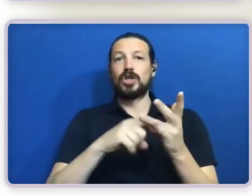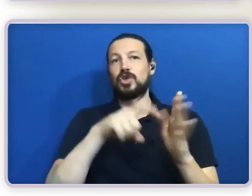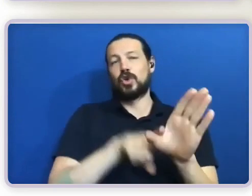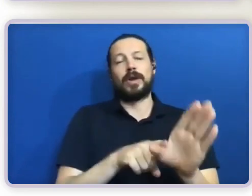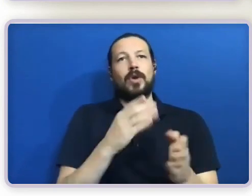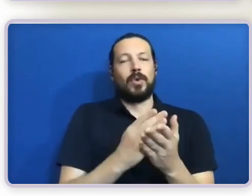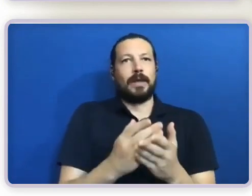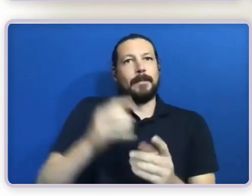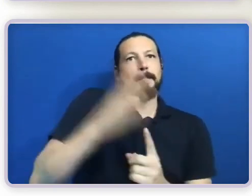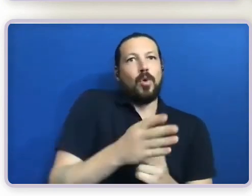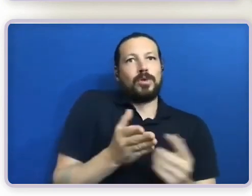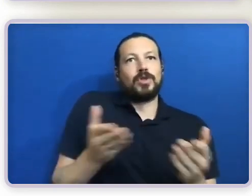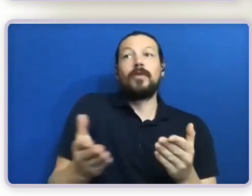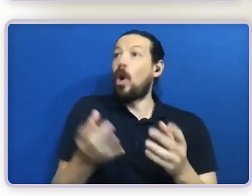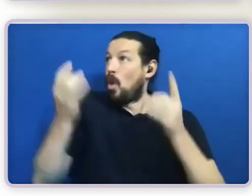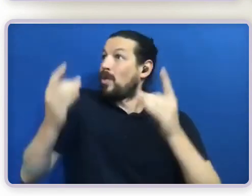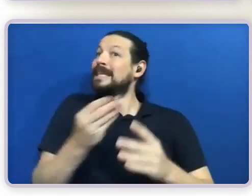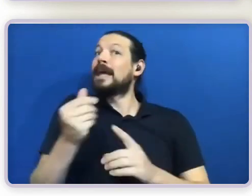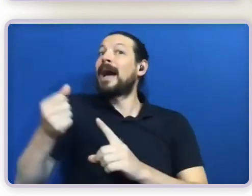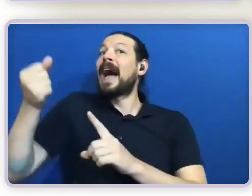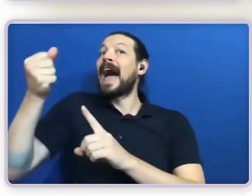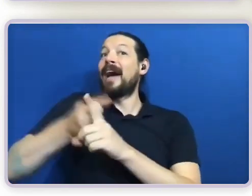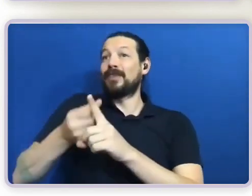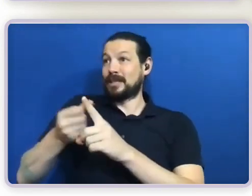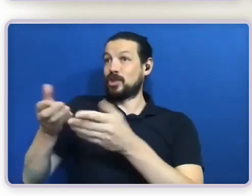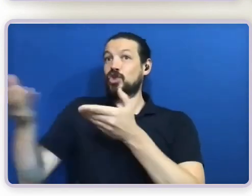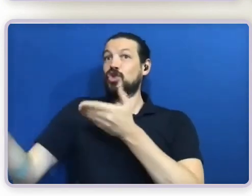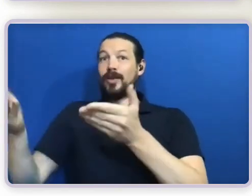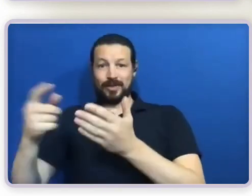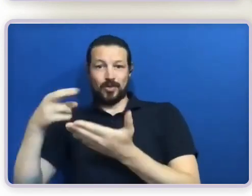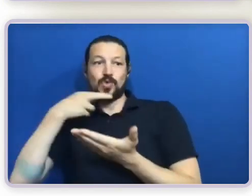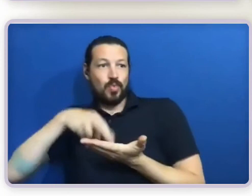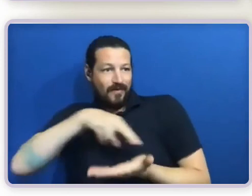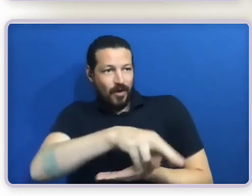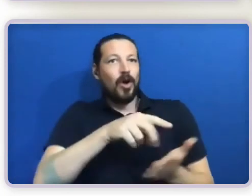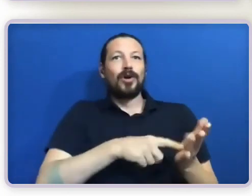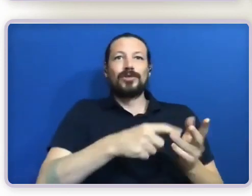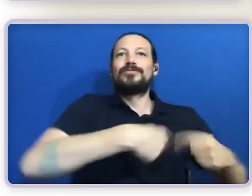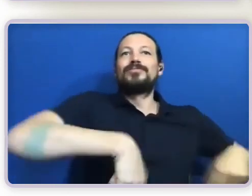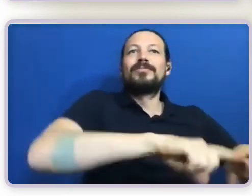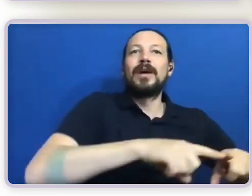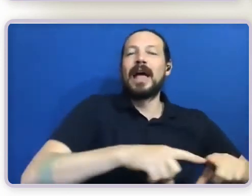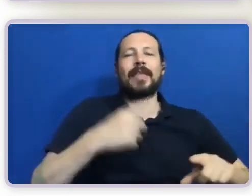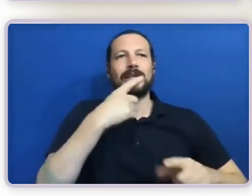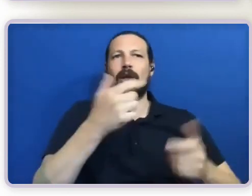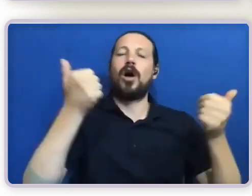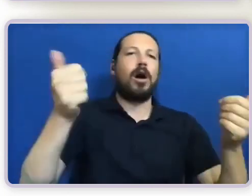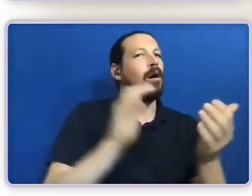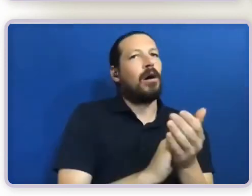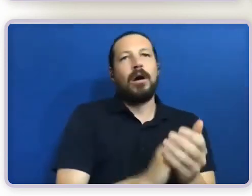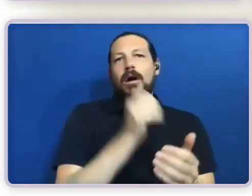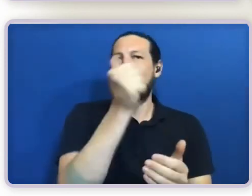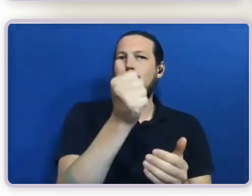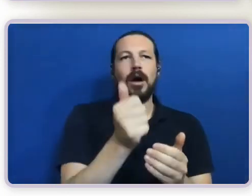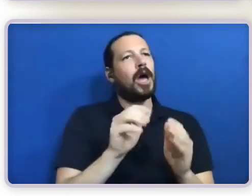some advocacy agencies who have referred clients onto your story and have come back to us with nothing but the highest praise of how much assistance you